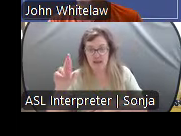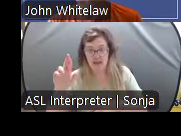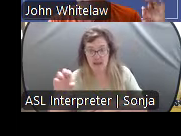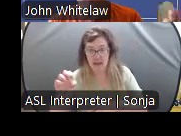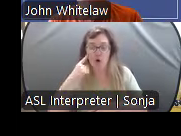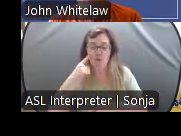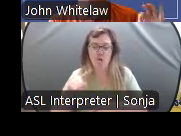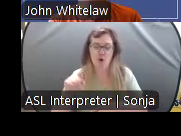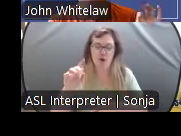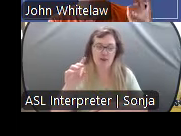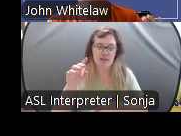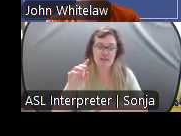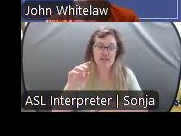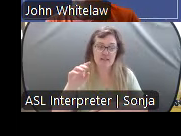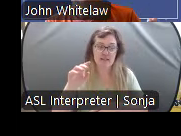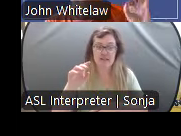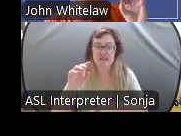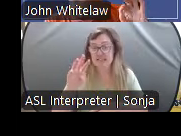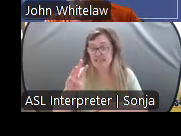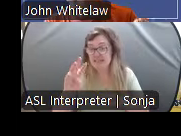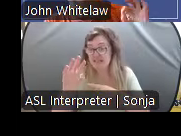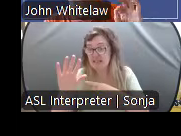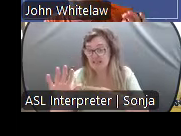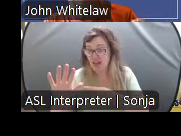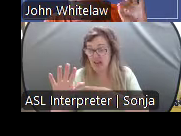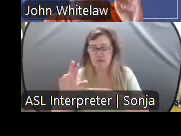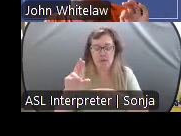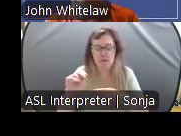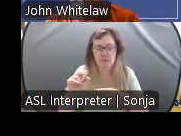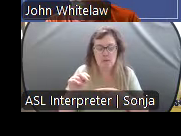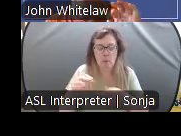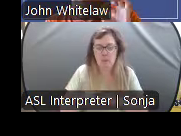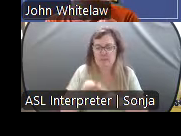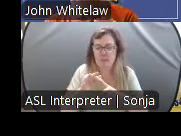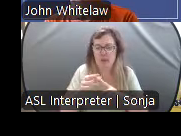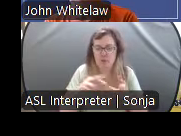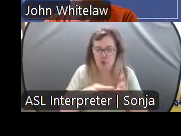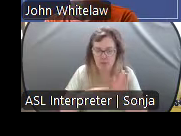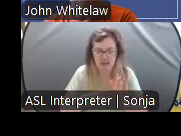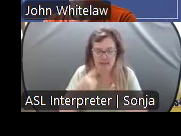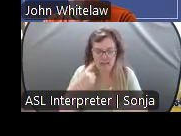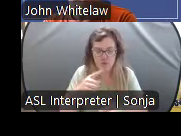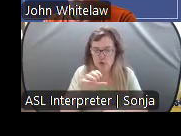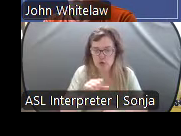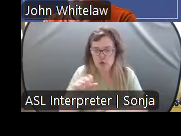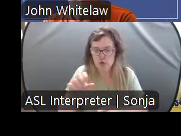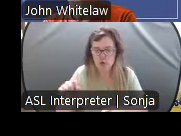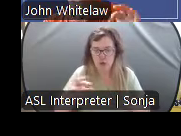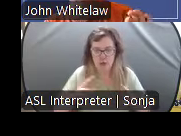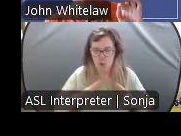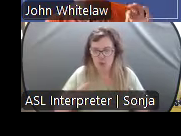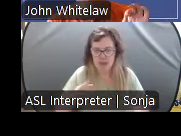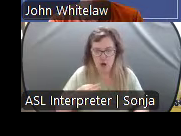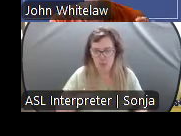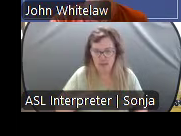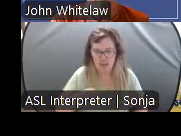65 has no special meaning for collecting Social Security retirement benefits. It